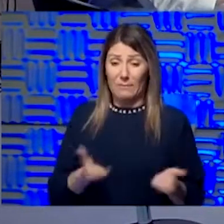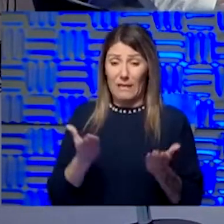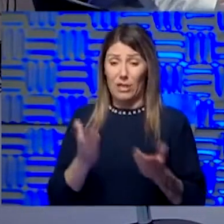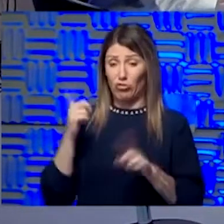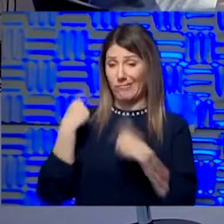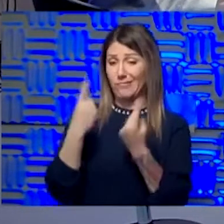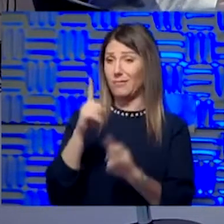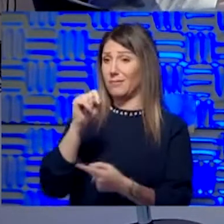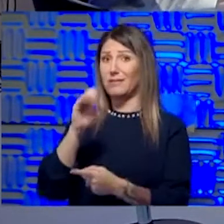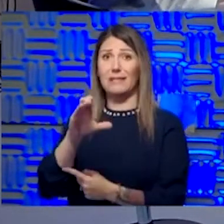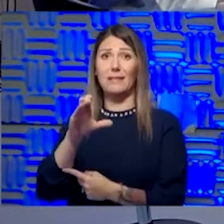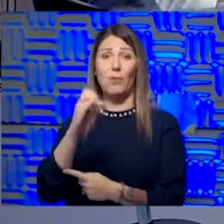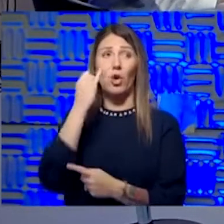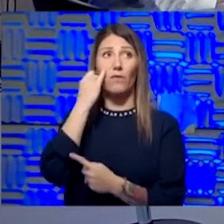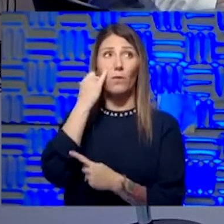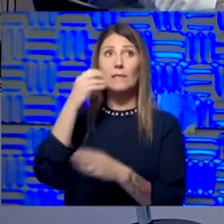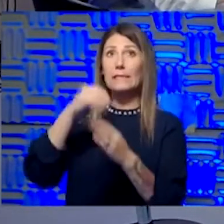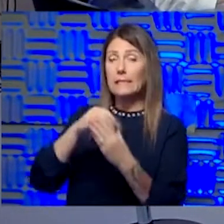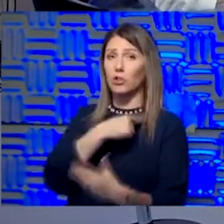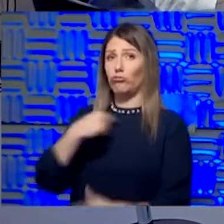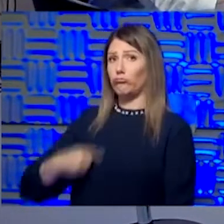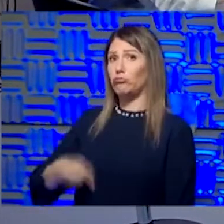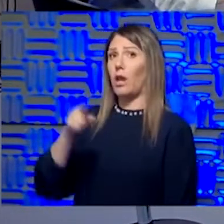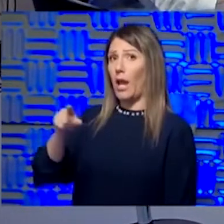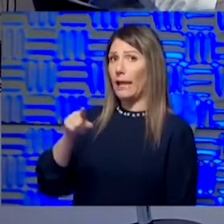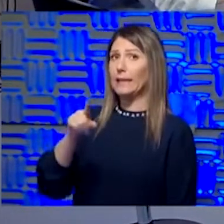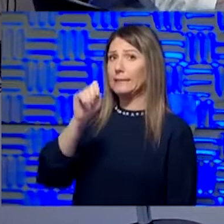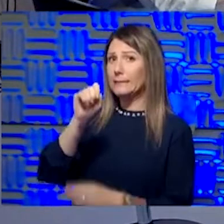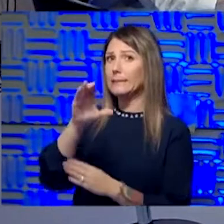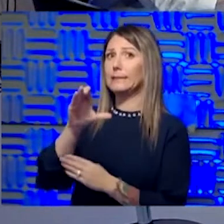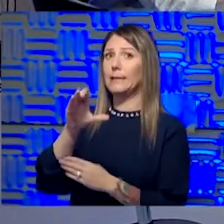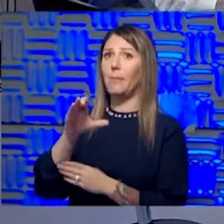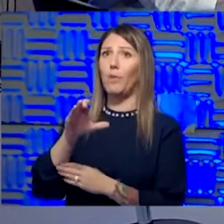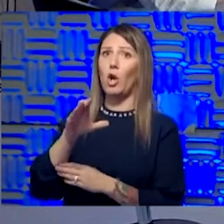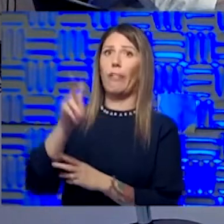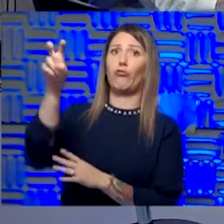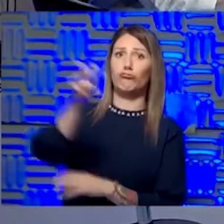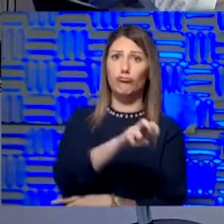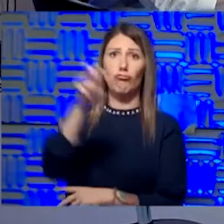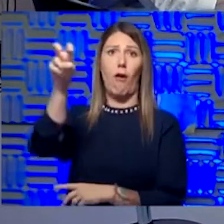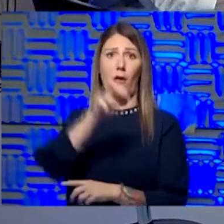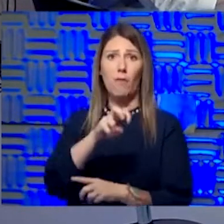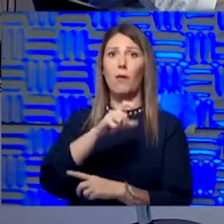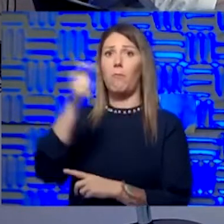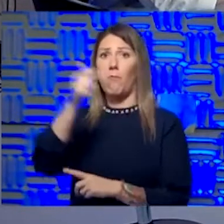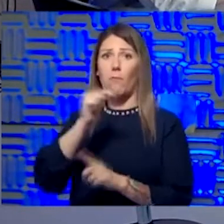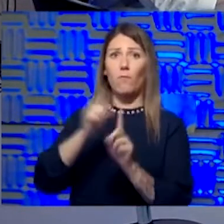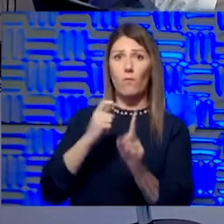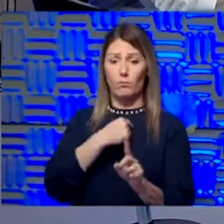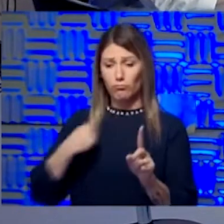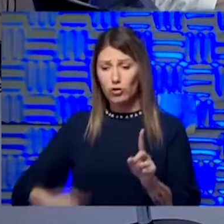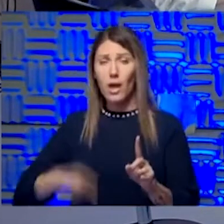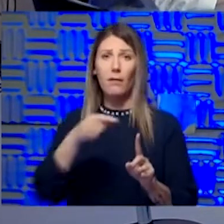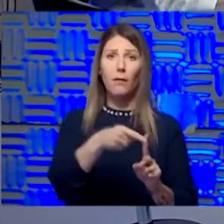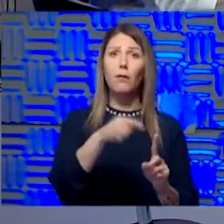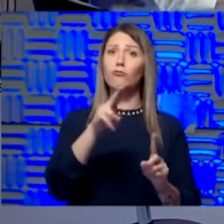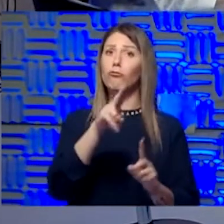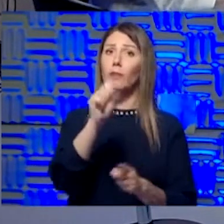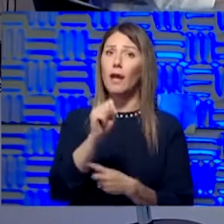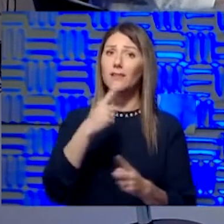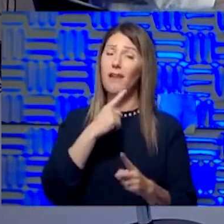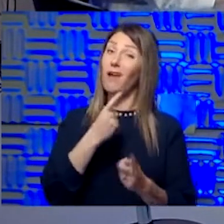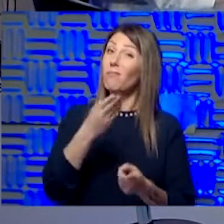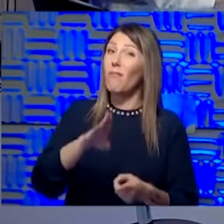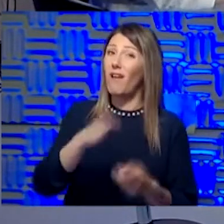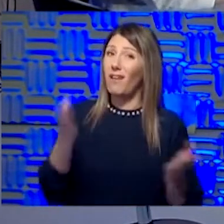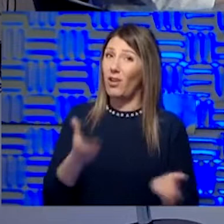and if it was in Wuhan in December, and people are traveling back and forth and they can be asymptomatic carriers, Dana, I bet it's been here for a while. Yeah,